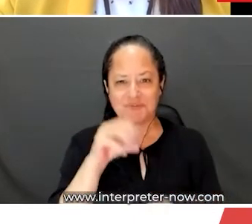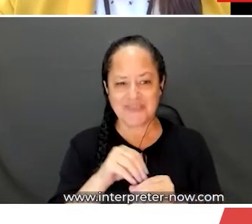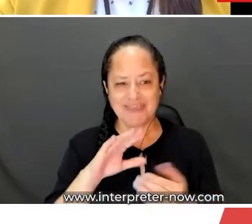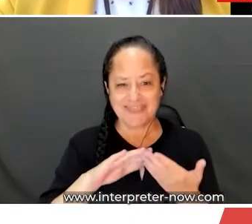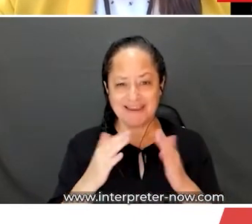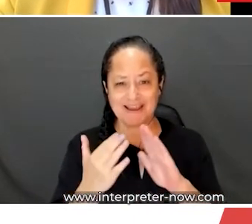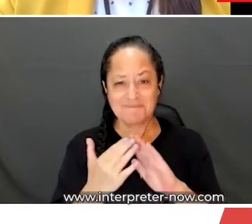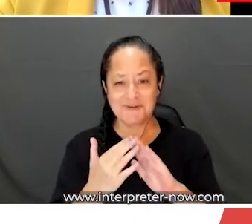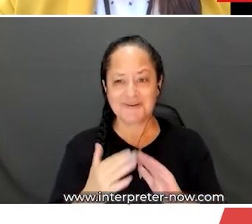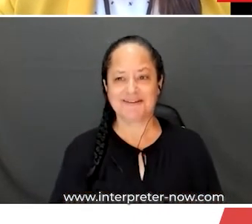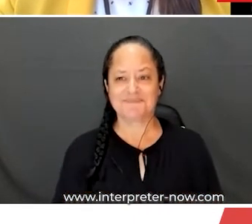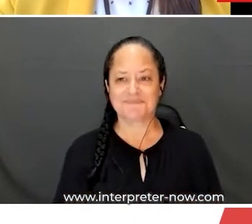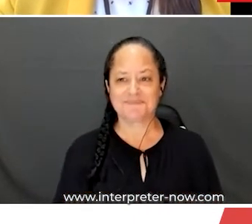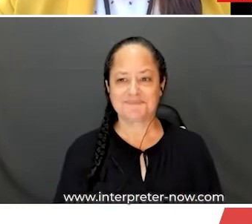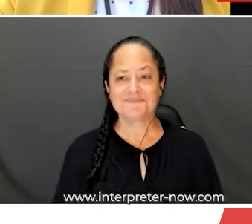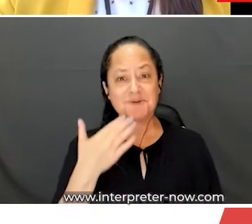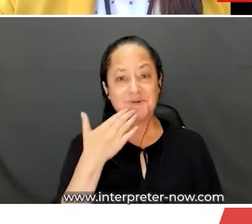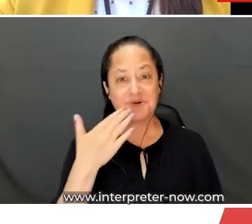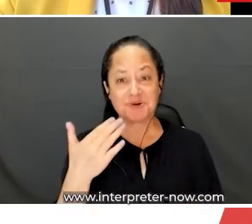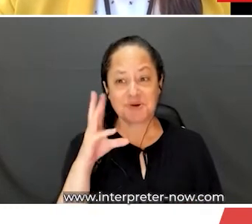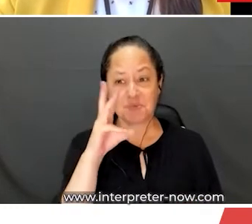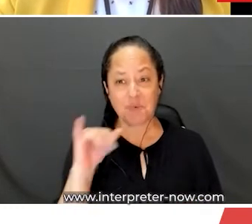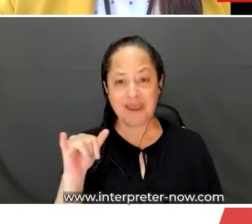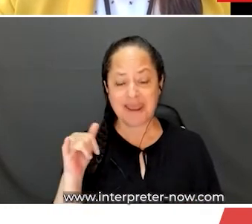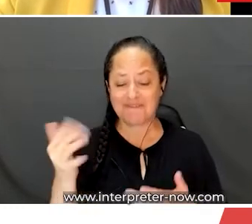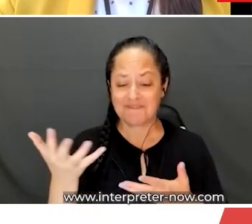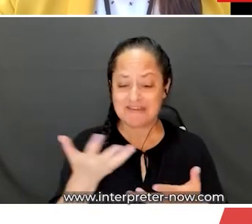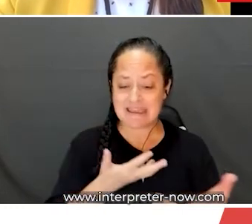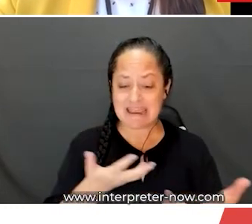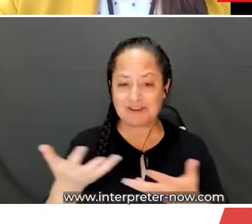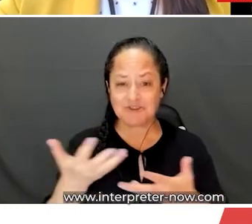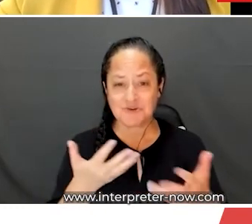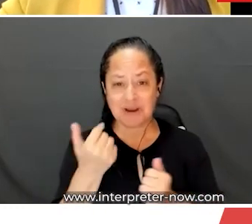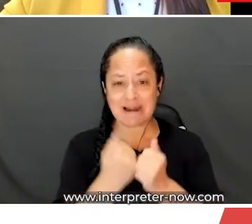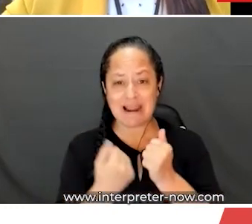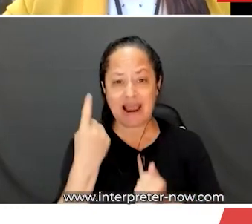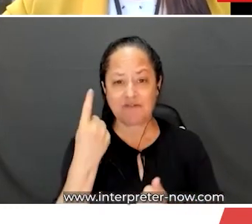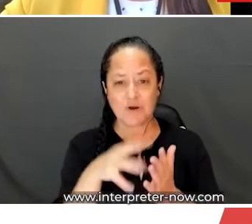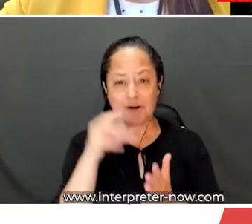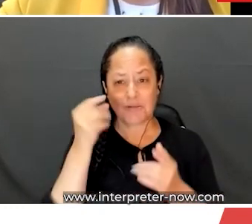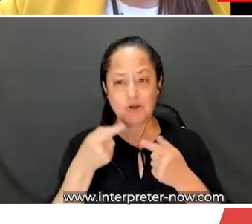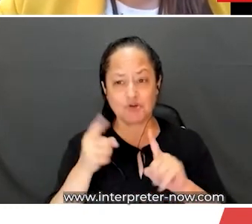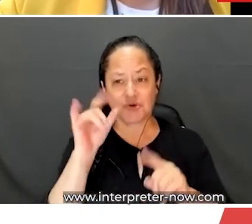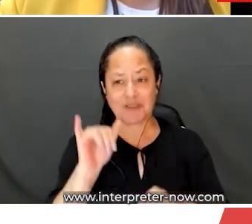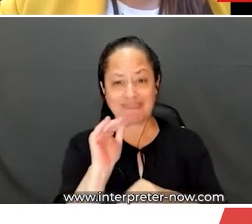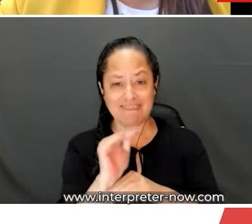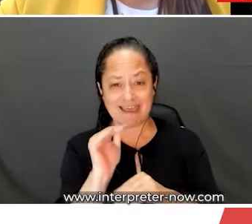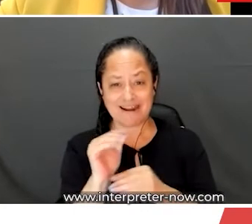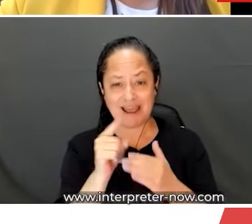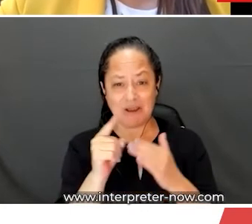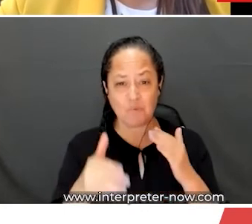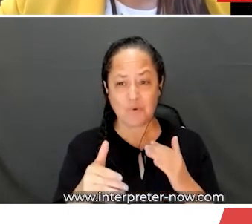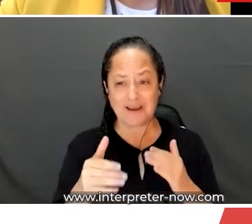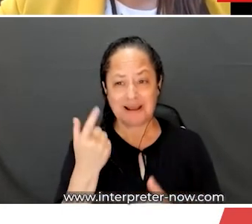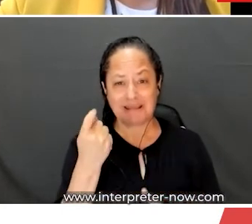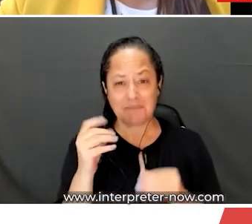community. That's a good way of integrating everyone and getting to learn during that night and that weekend a little